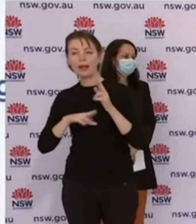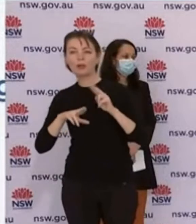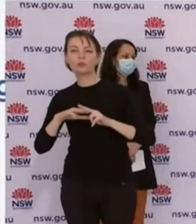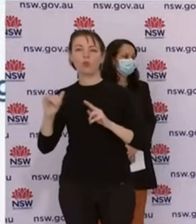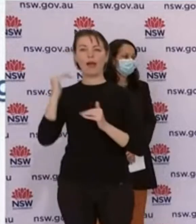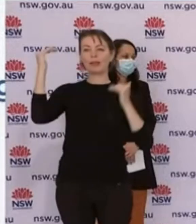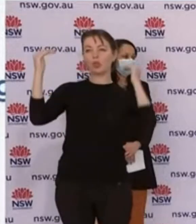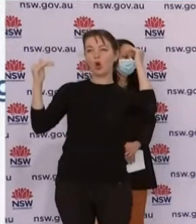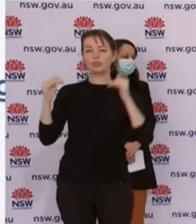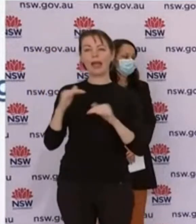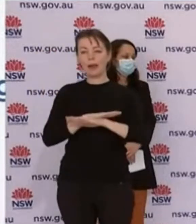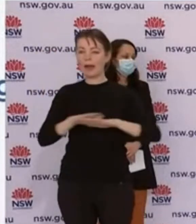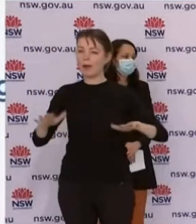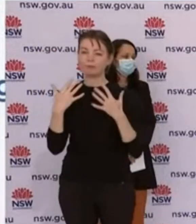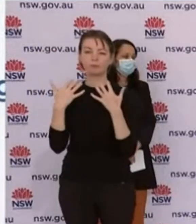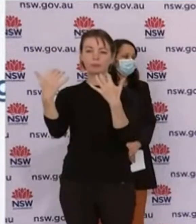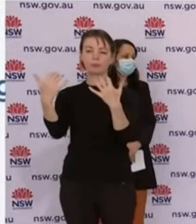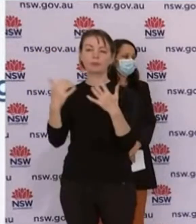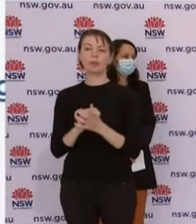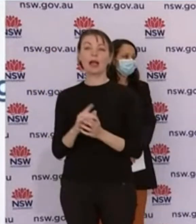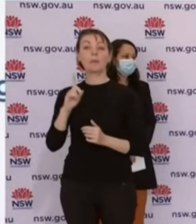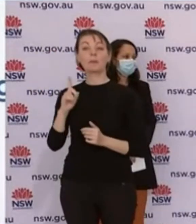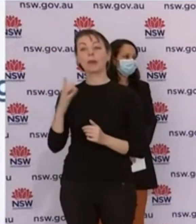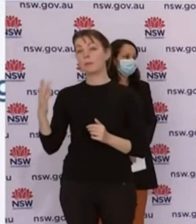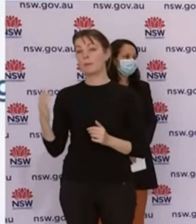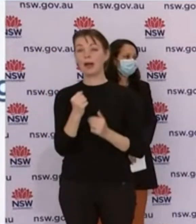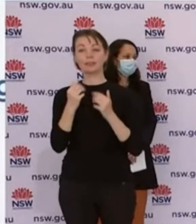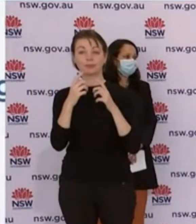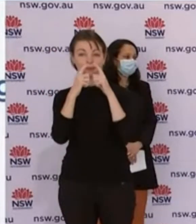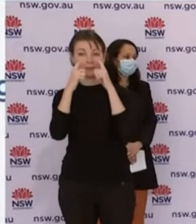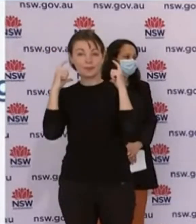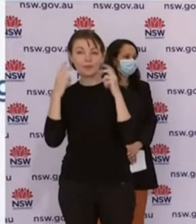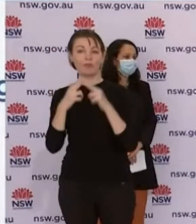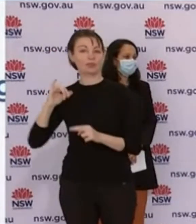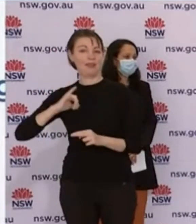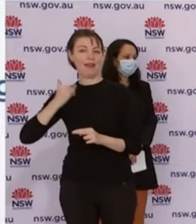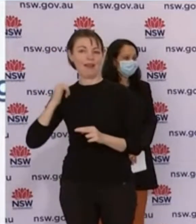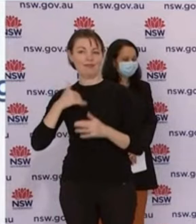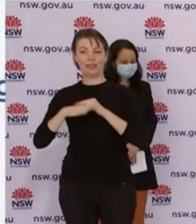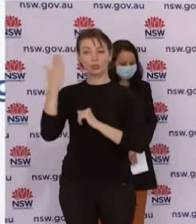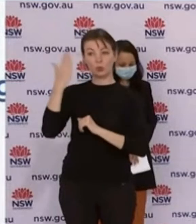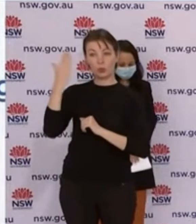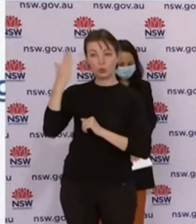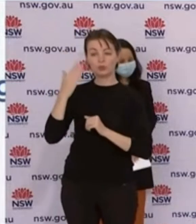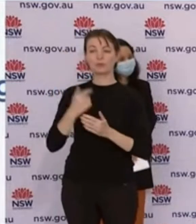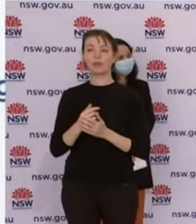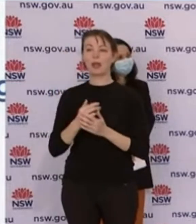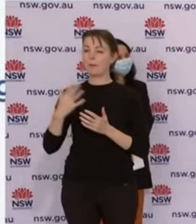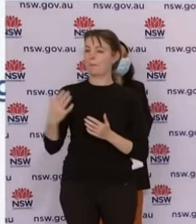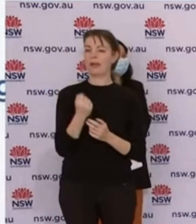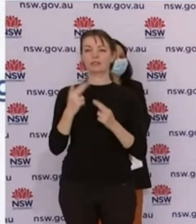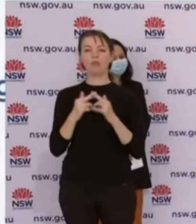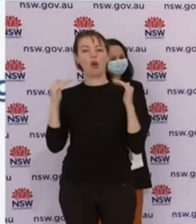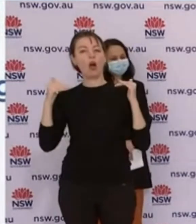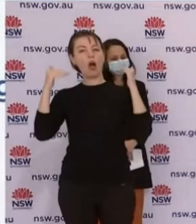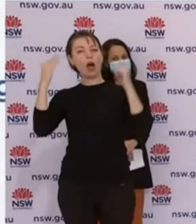large gatherings. We will also have mask wearing mandatory for all of our staff on our school sites, mandatory for our high school